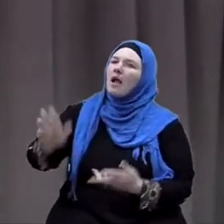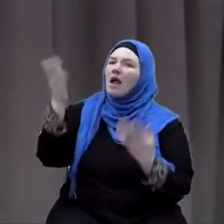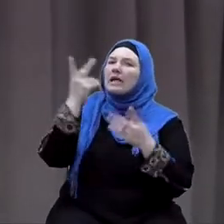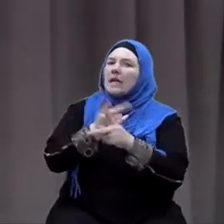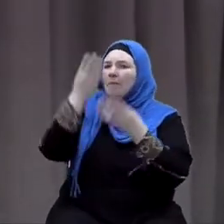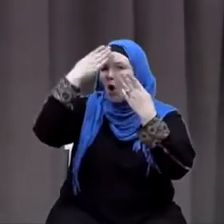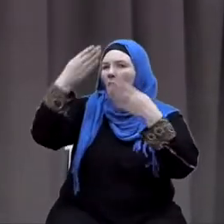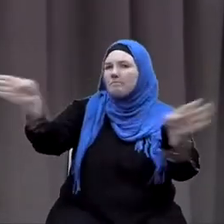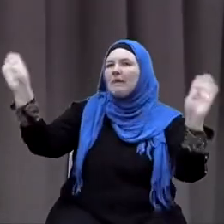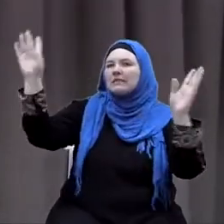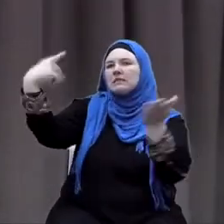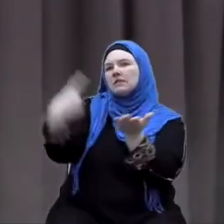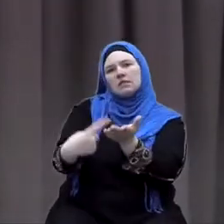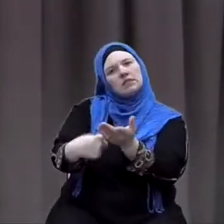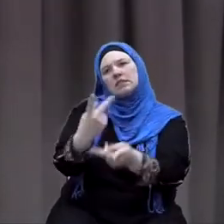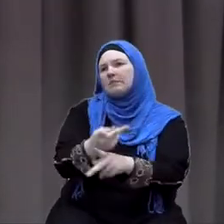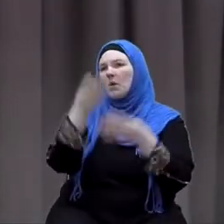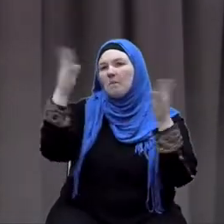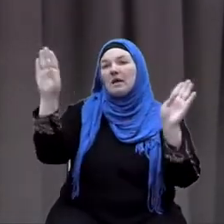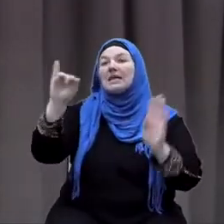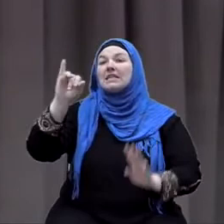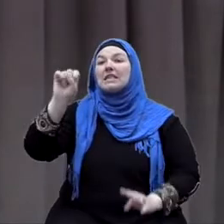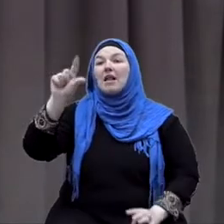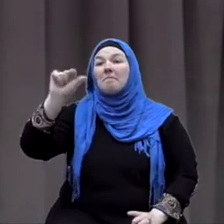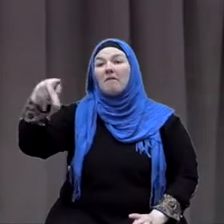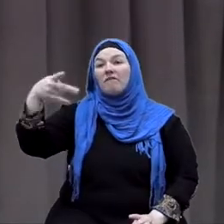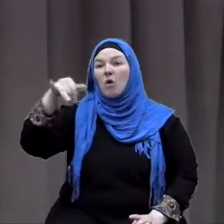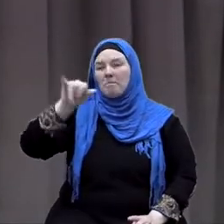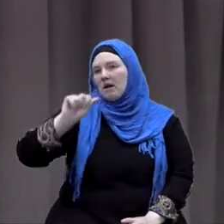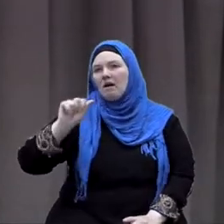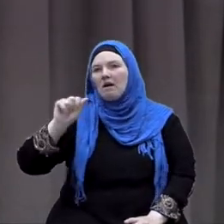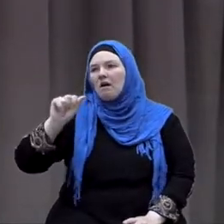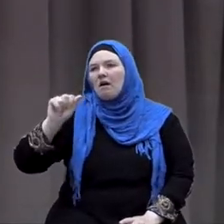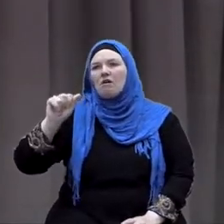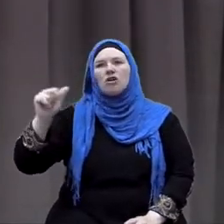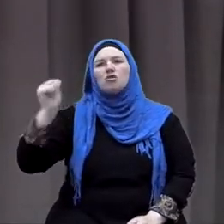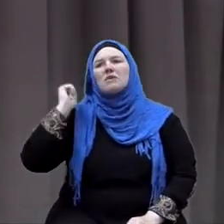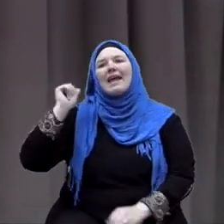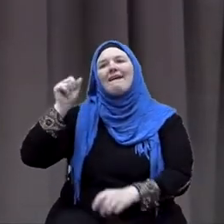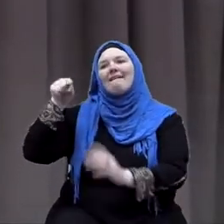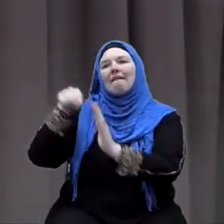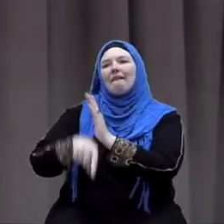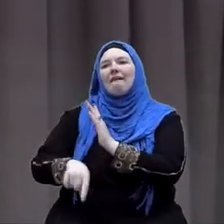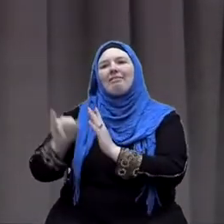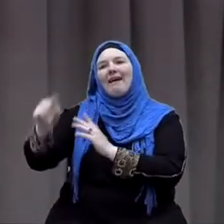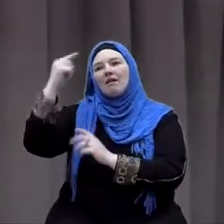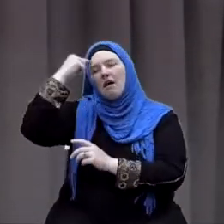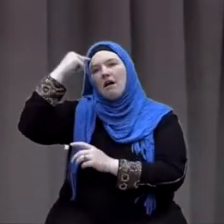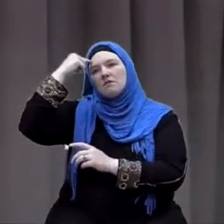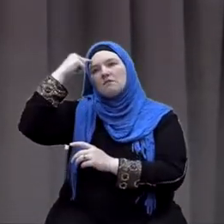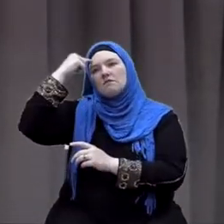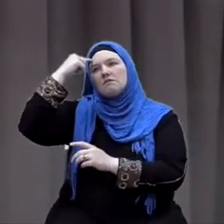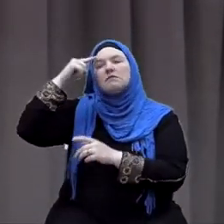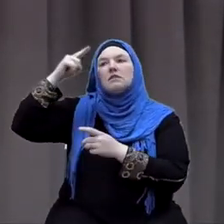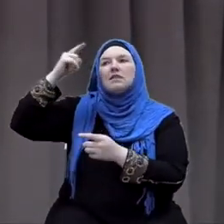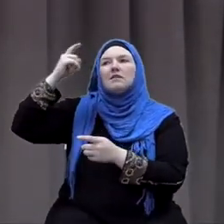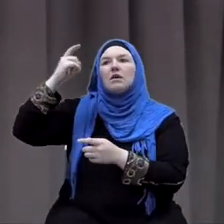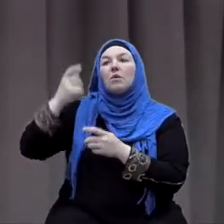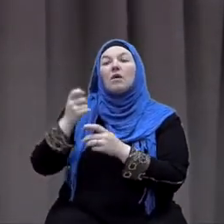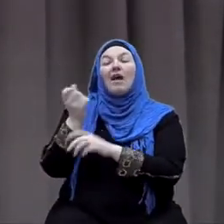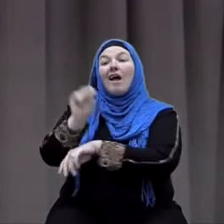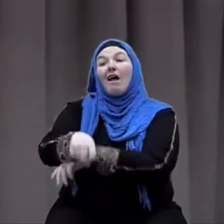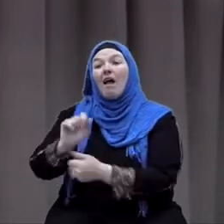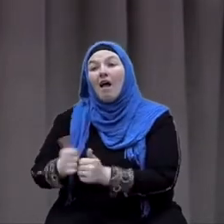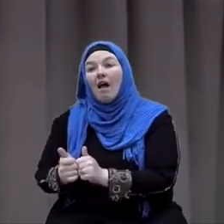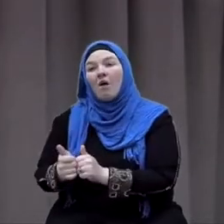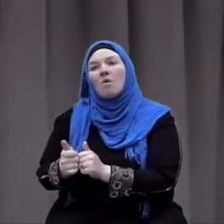open-minded discussion. Islamophobia, you are not going to defeat it by the force of anything except the